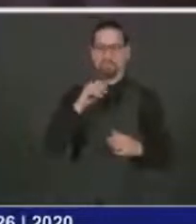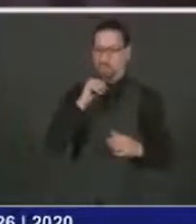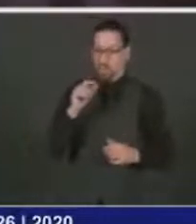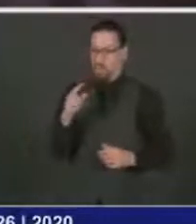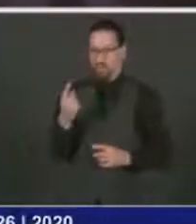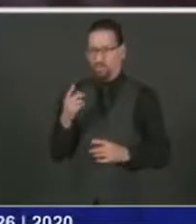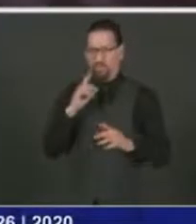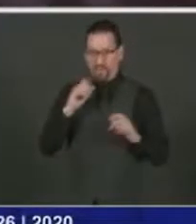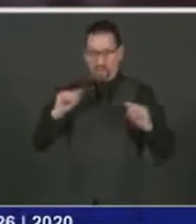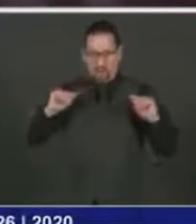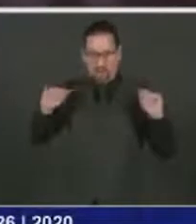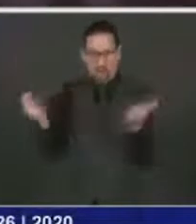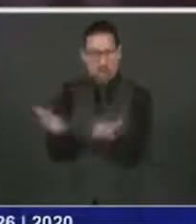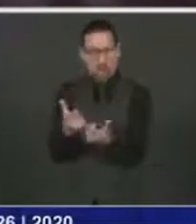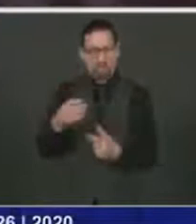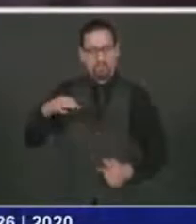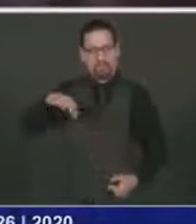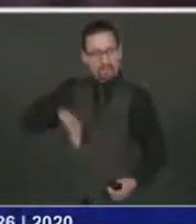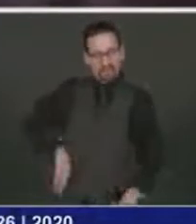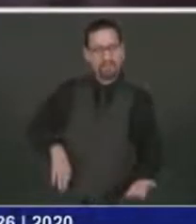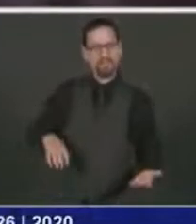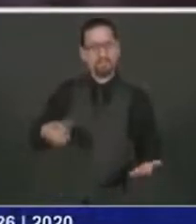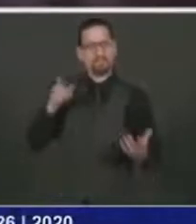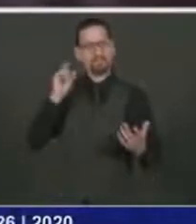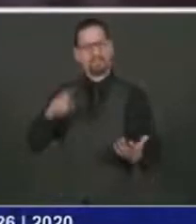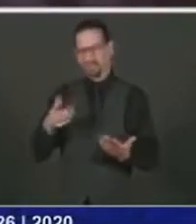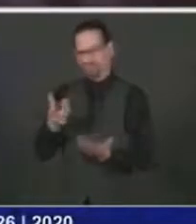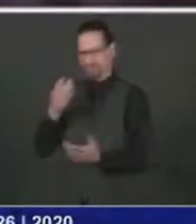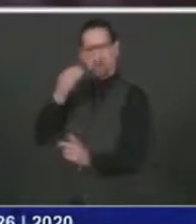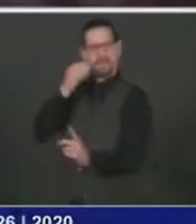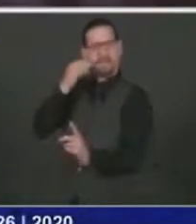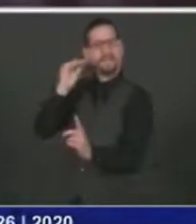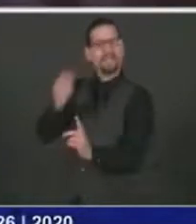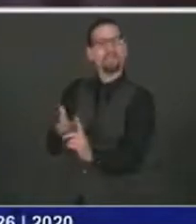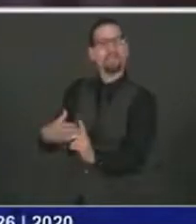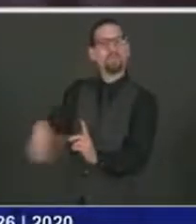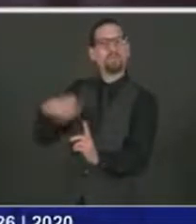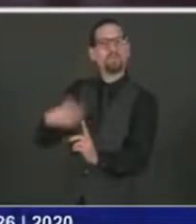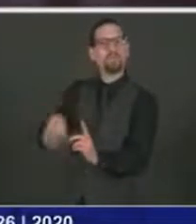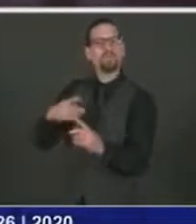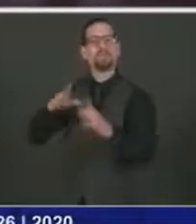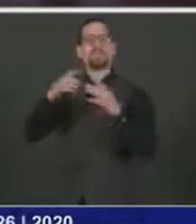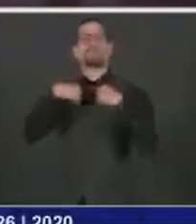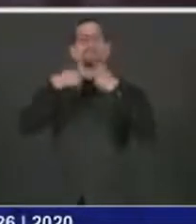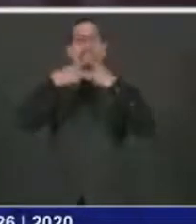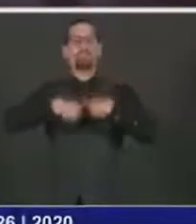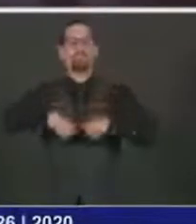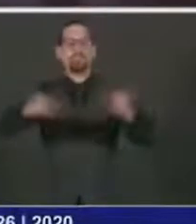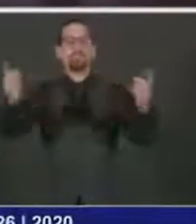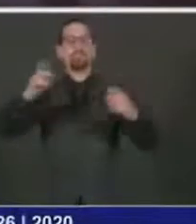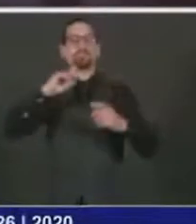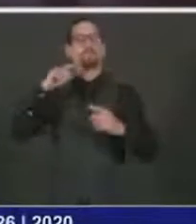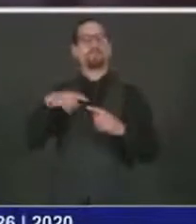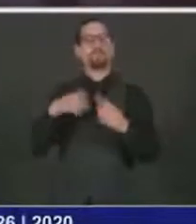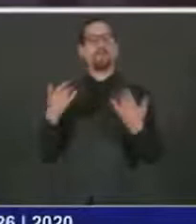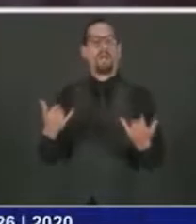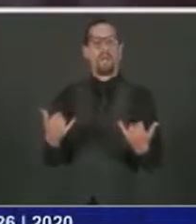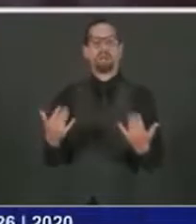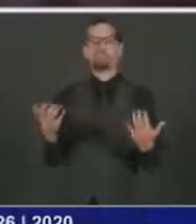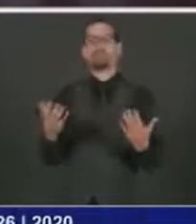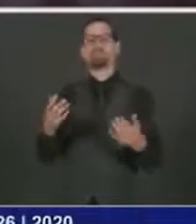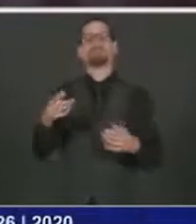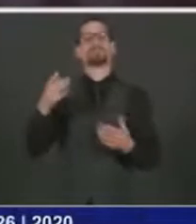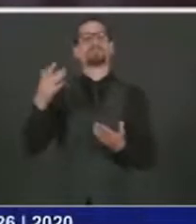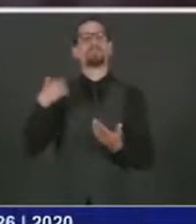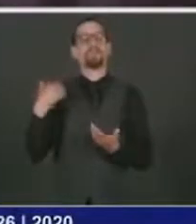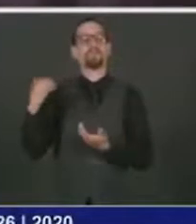one's homeless. A few weeks ago, I announced the Housing Now campaign in partnership with the United Way and the Rhode Island